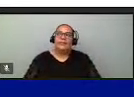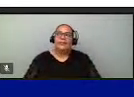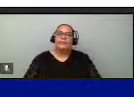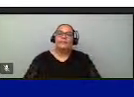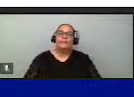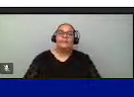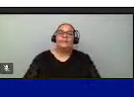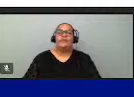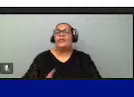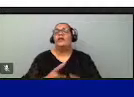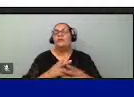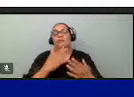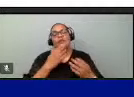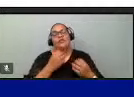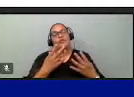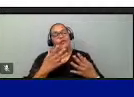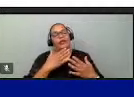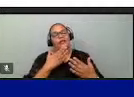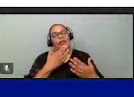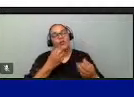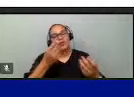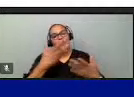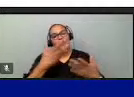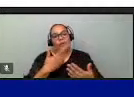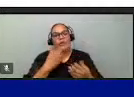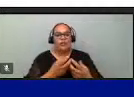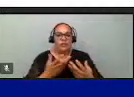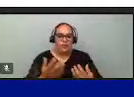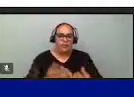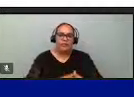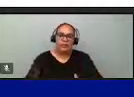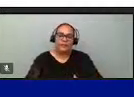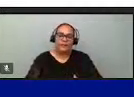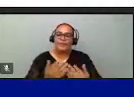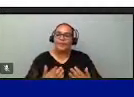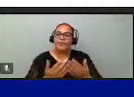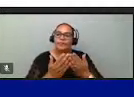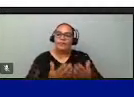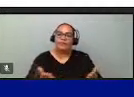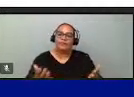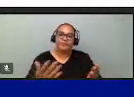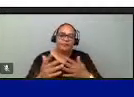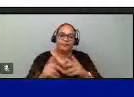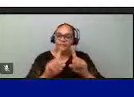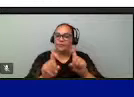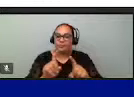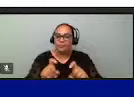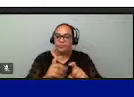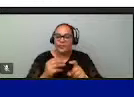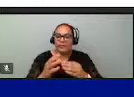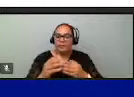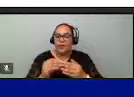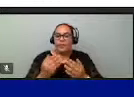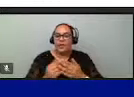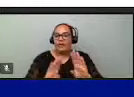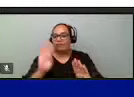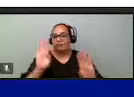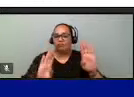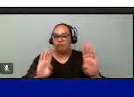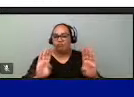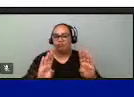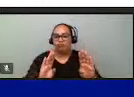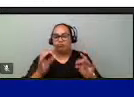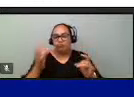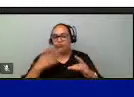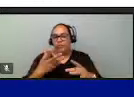problem it's always very interesting getting the update so thank you very much um we'll Now open up for any questions if members can please raise their hand to